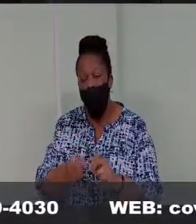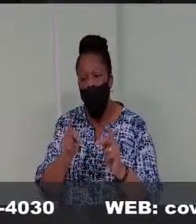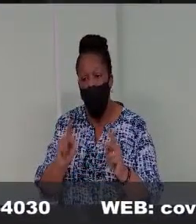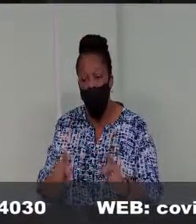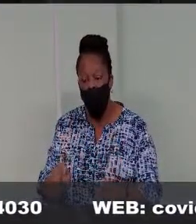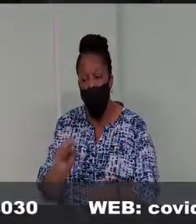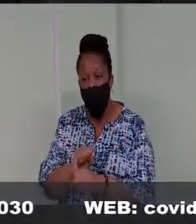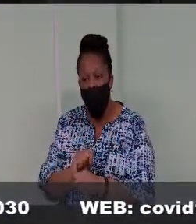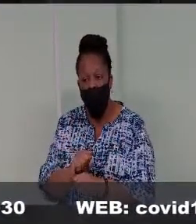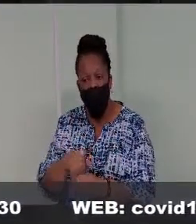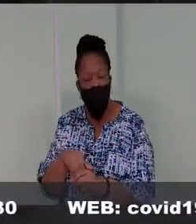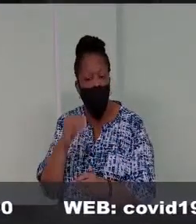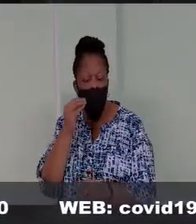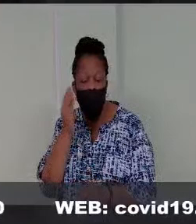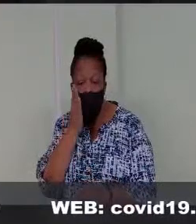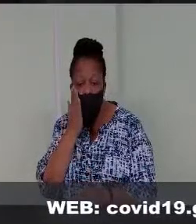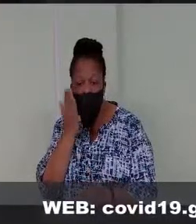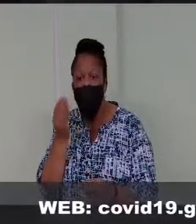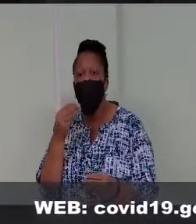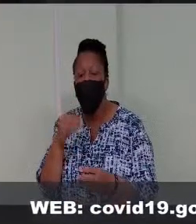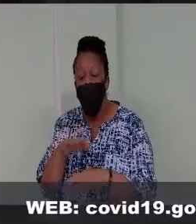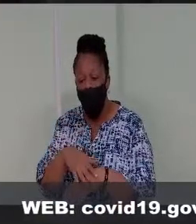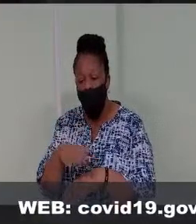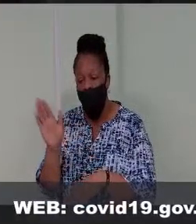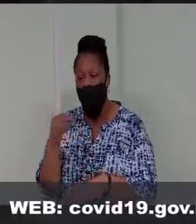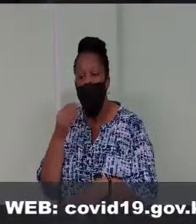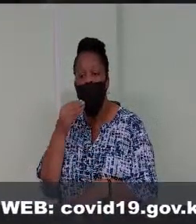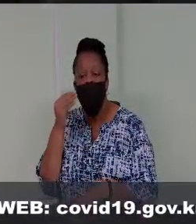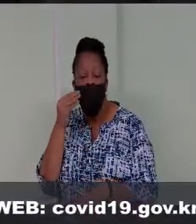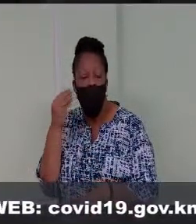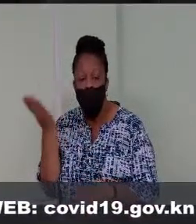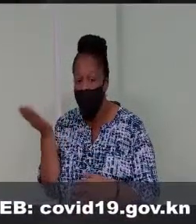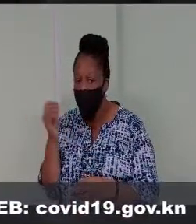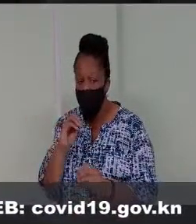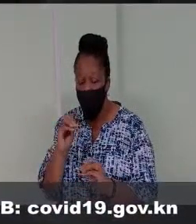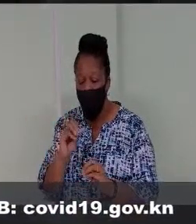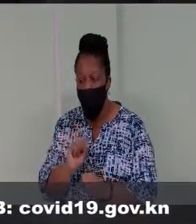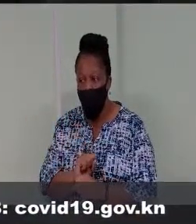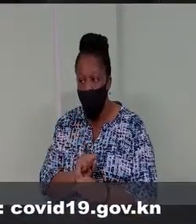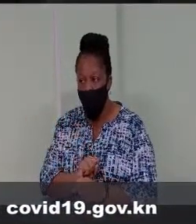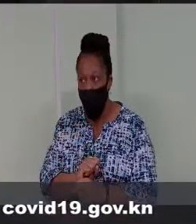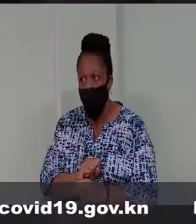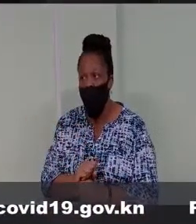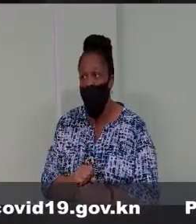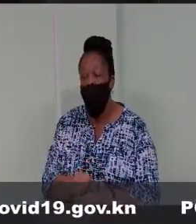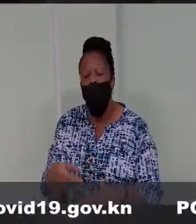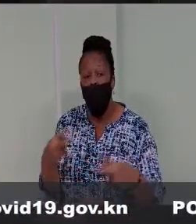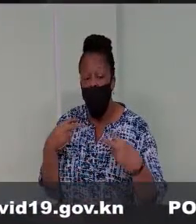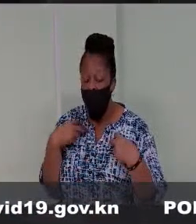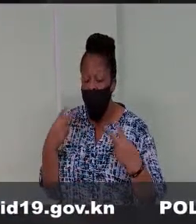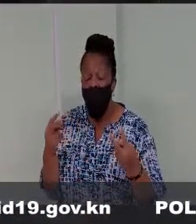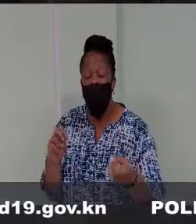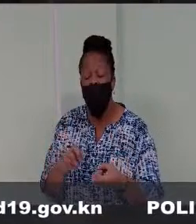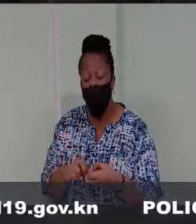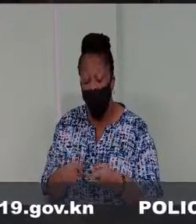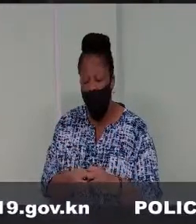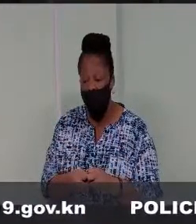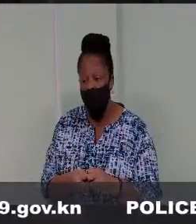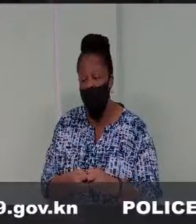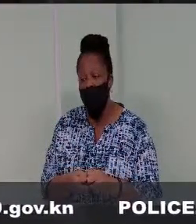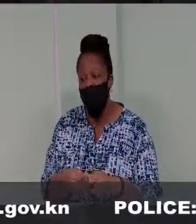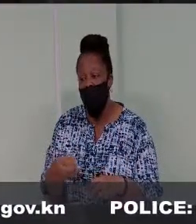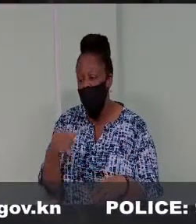industry. As Dr. Wilkinson would have said, and what we have been experiencing throughout the region and also